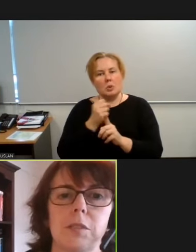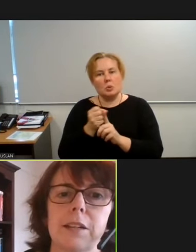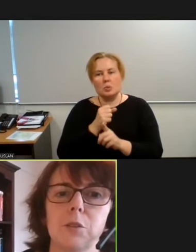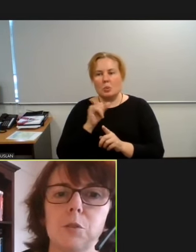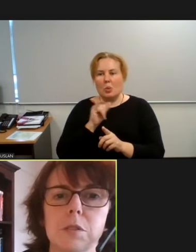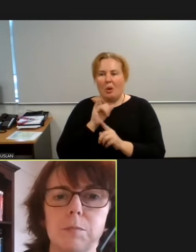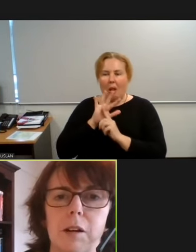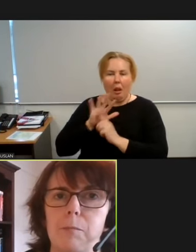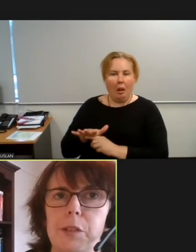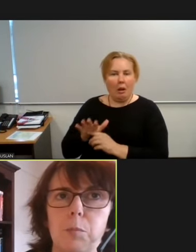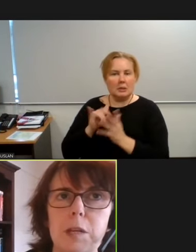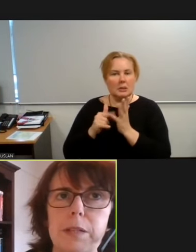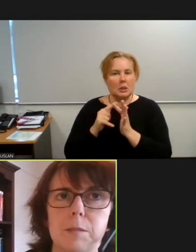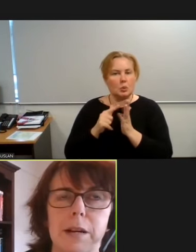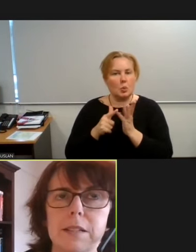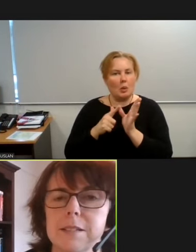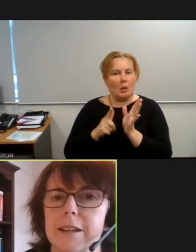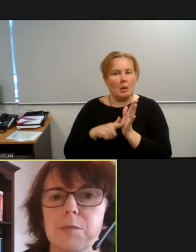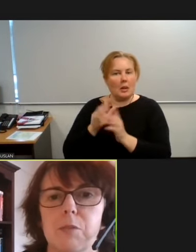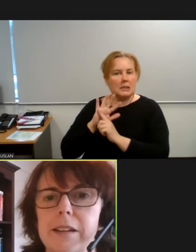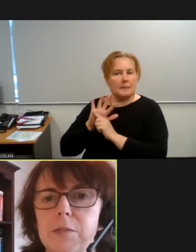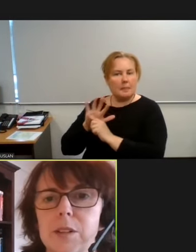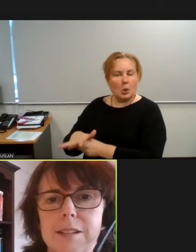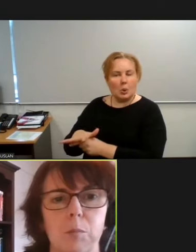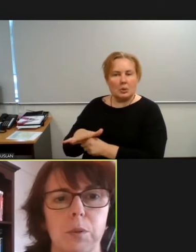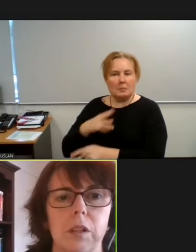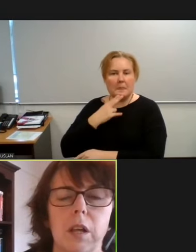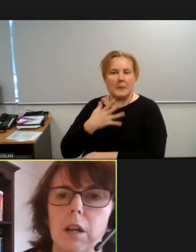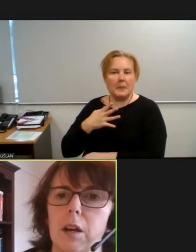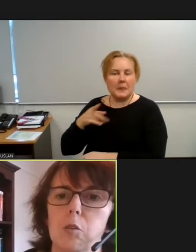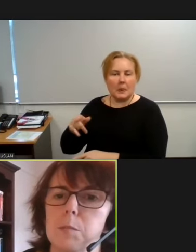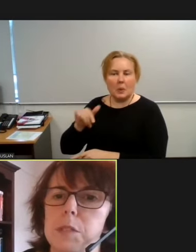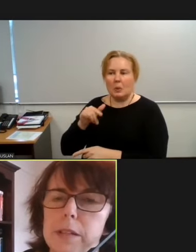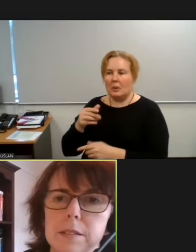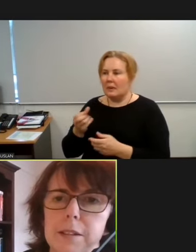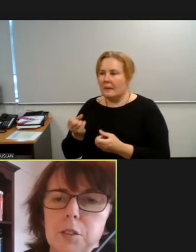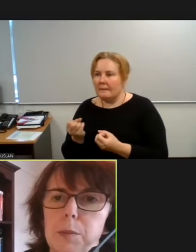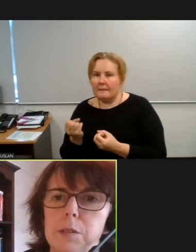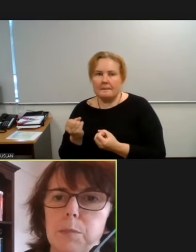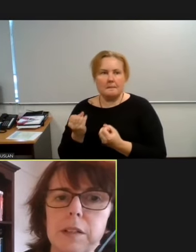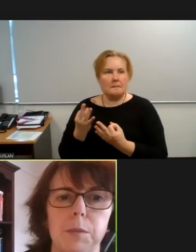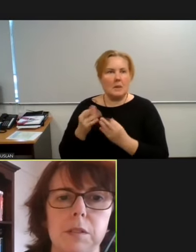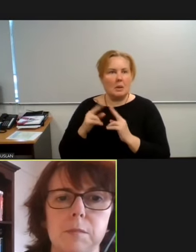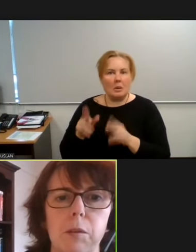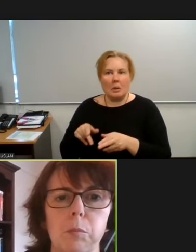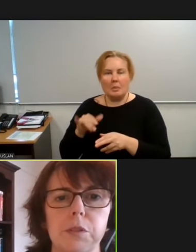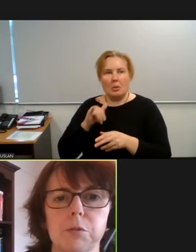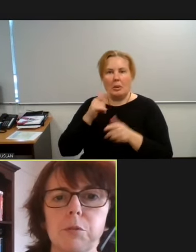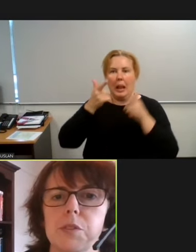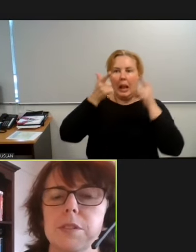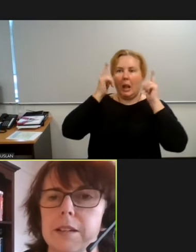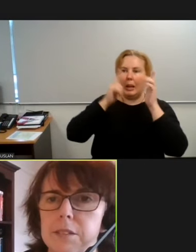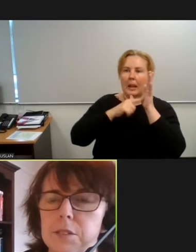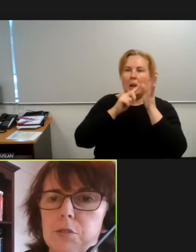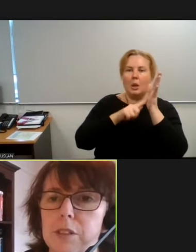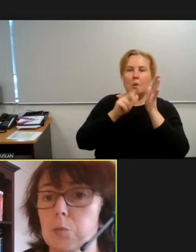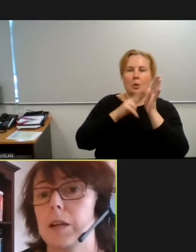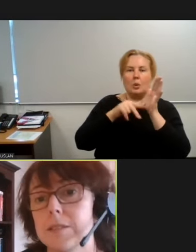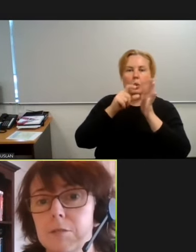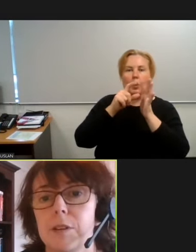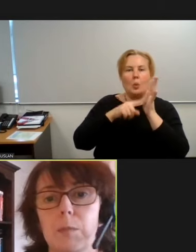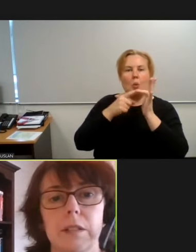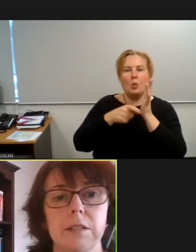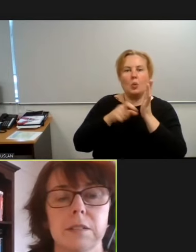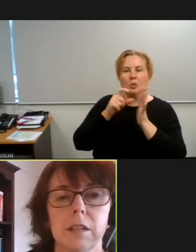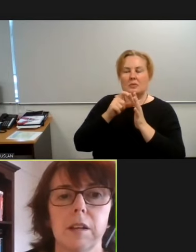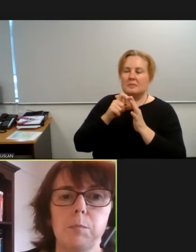about, or if landlords, you know, may be demanding sex for rent, for example, or somebody's being sexually abused by community members or through the sex industry, as well